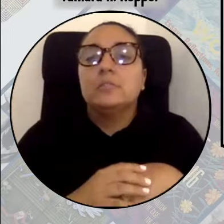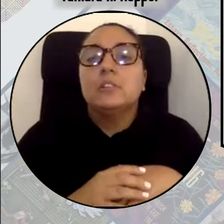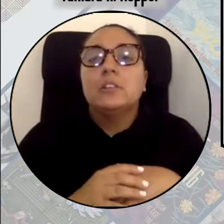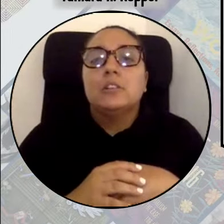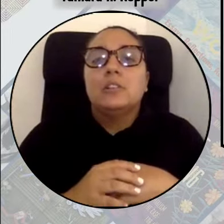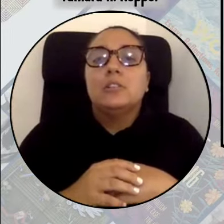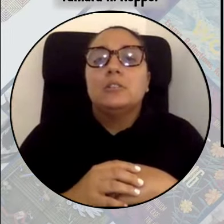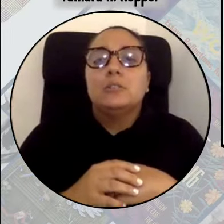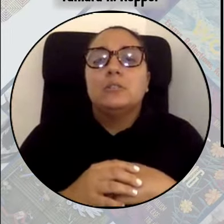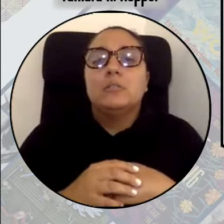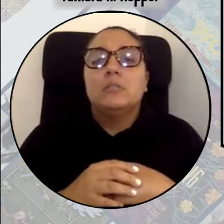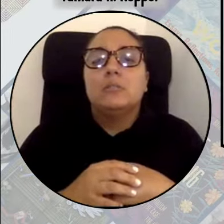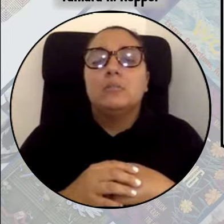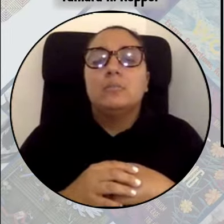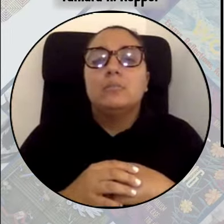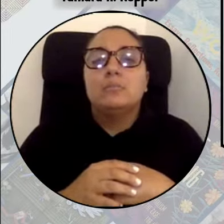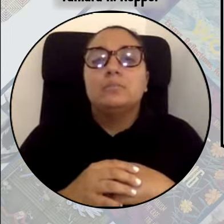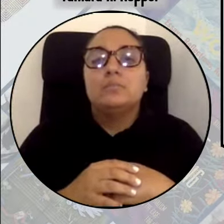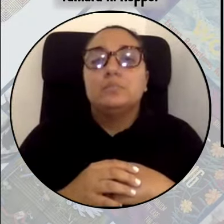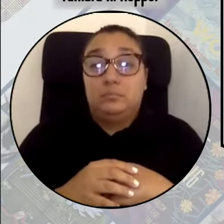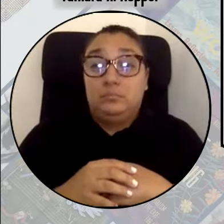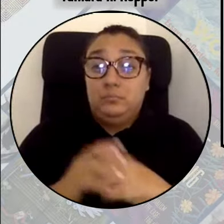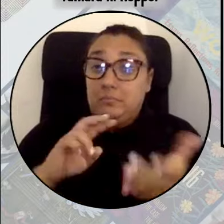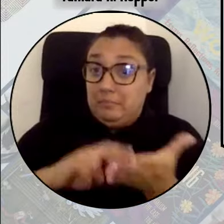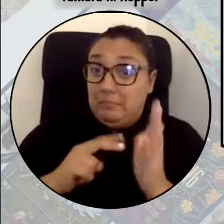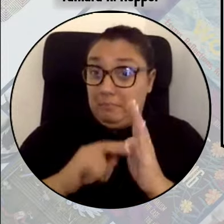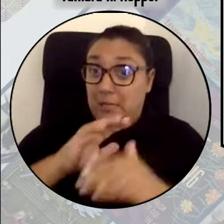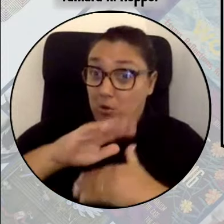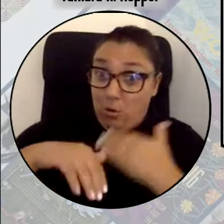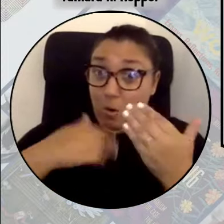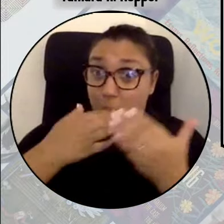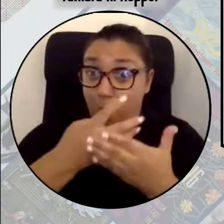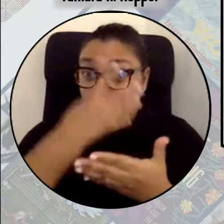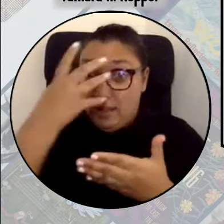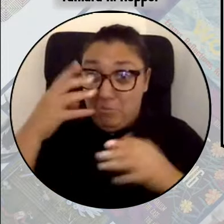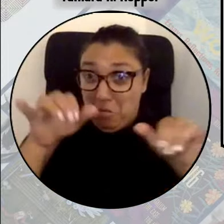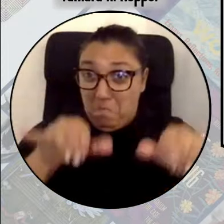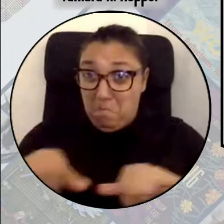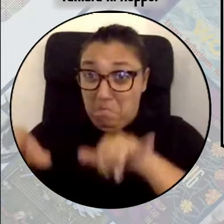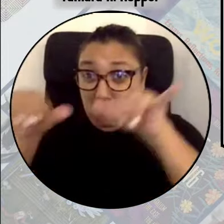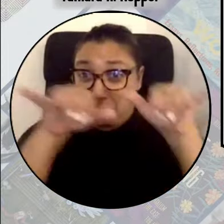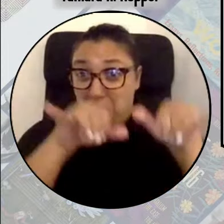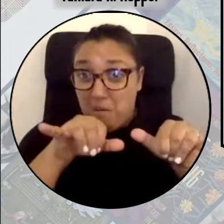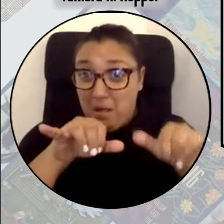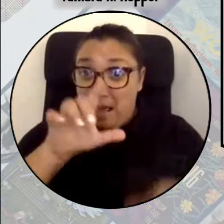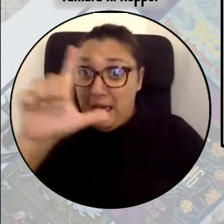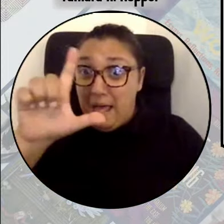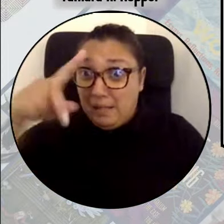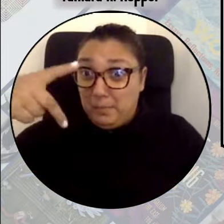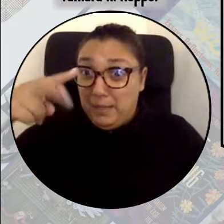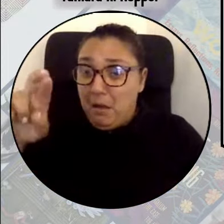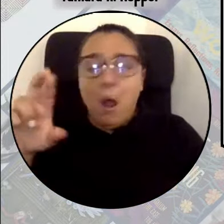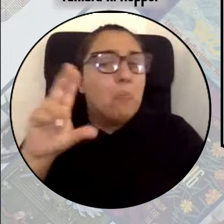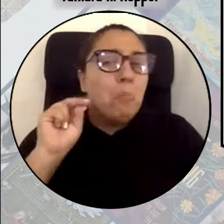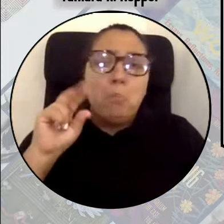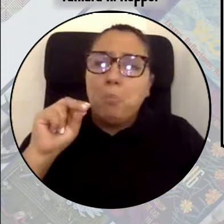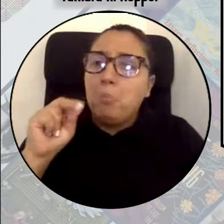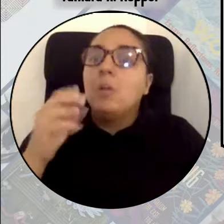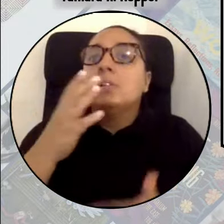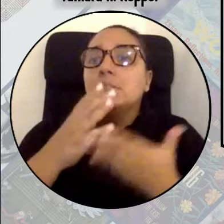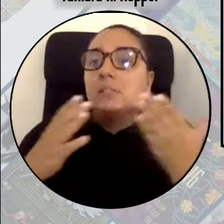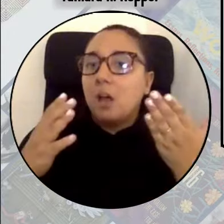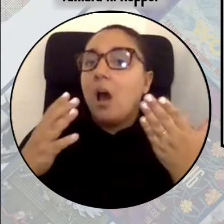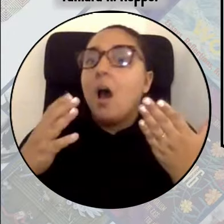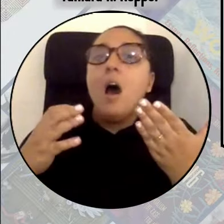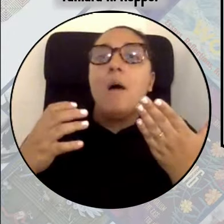LPRs, right, or all immigrants, there are definitely hierarchies in terms of how they get treated in the system. And also sometimes their